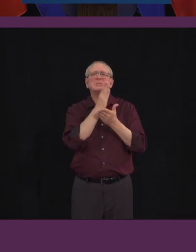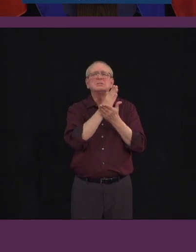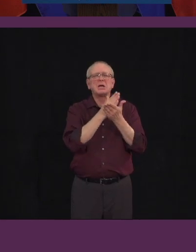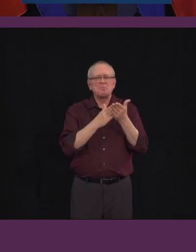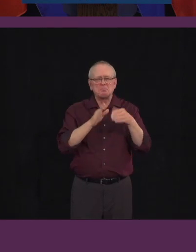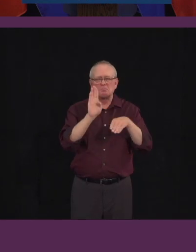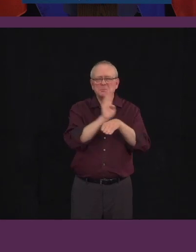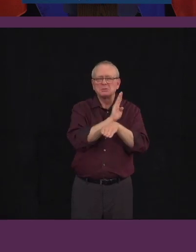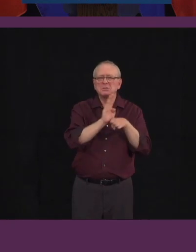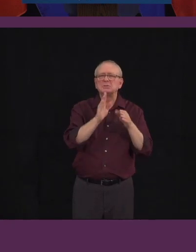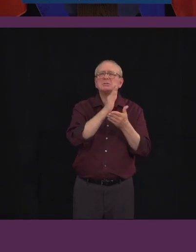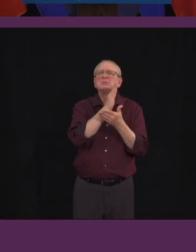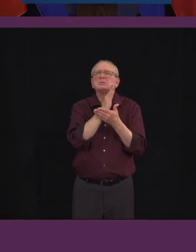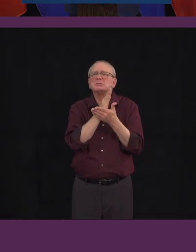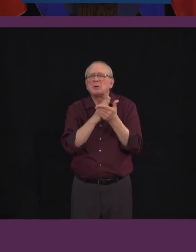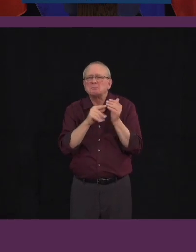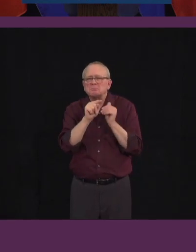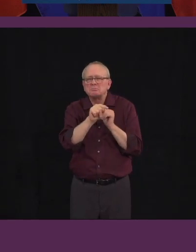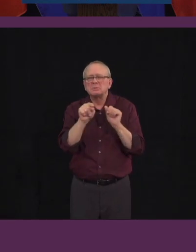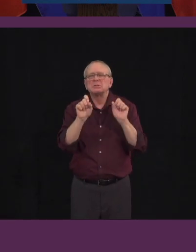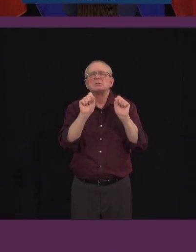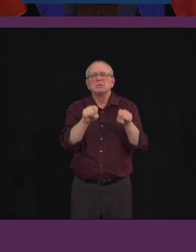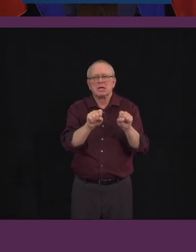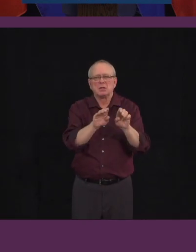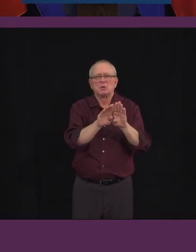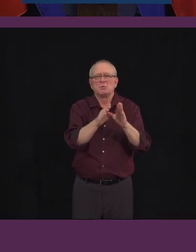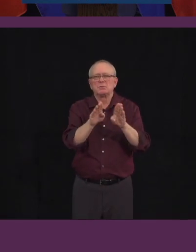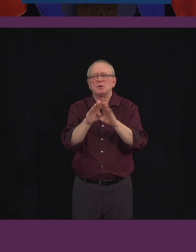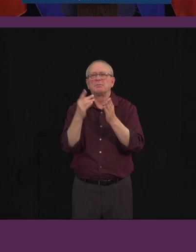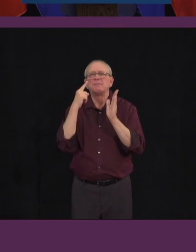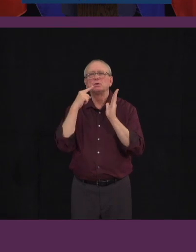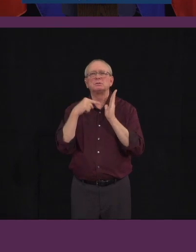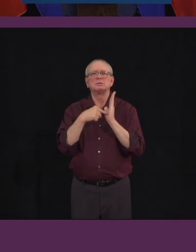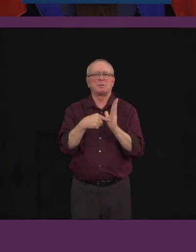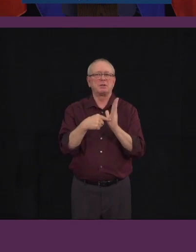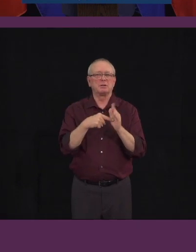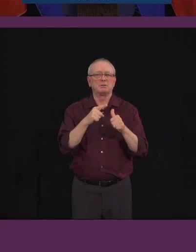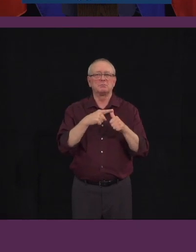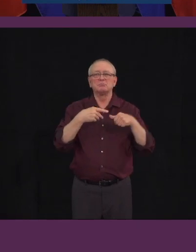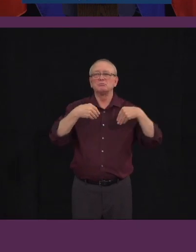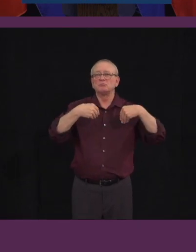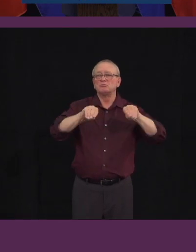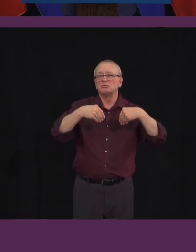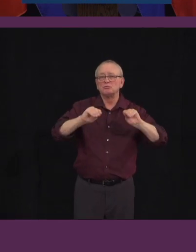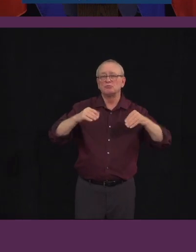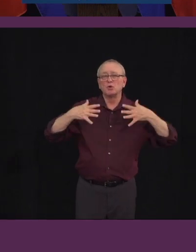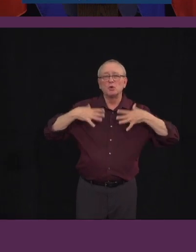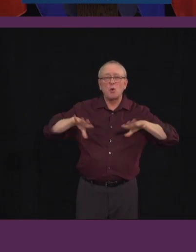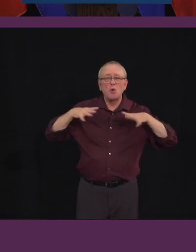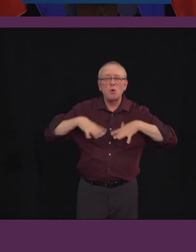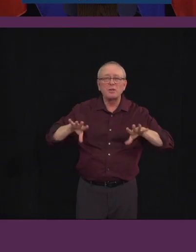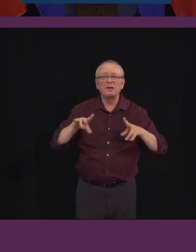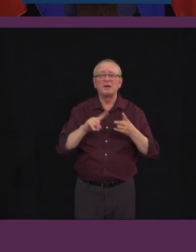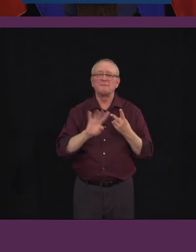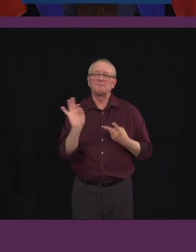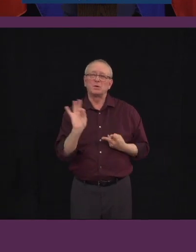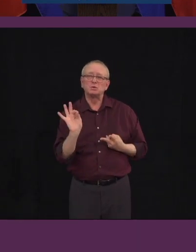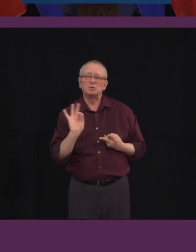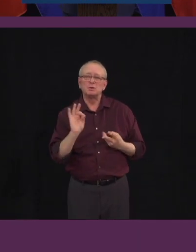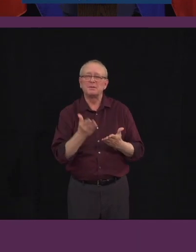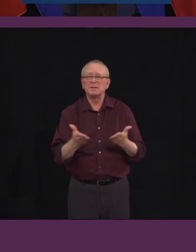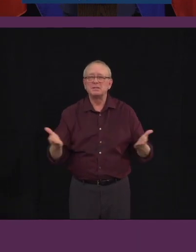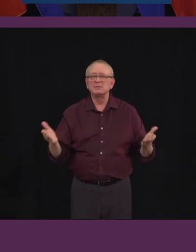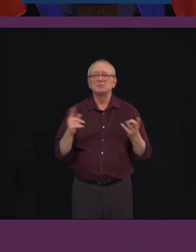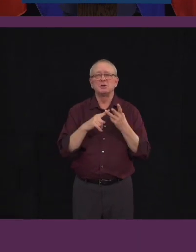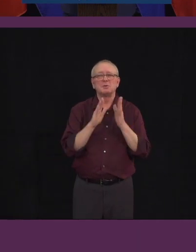like. Retail businesses like clothing, furniture, and bookstores will be able to reopen, operating within